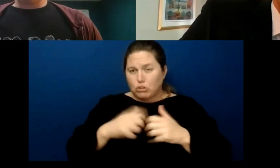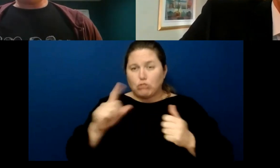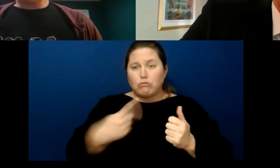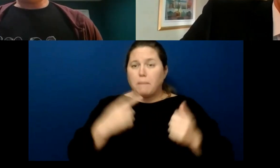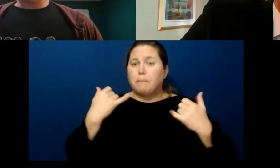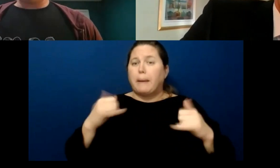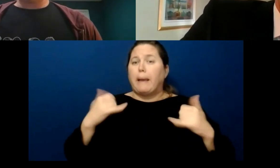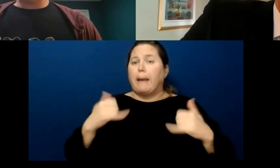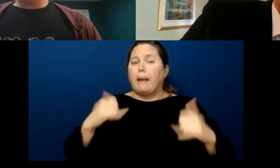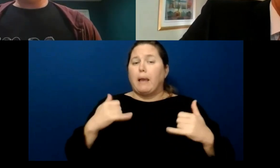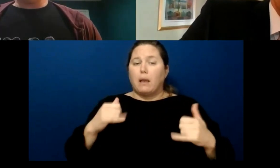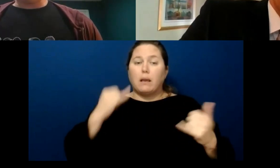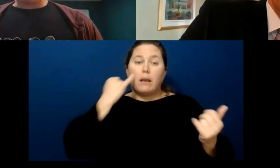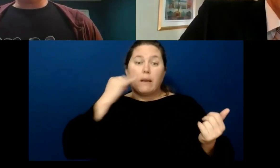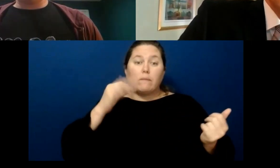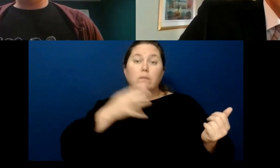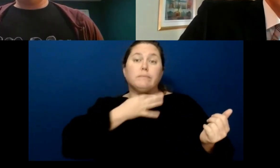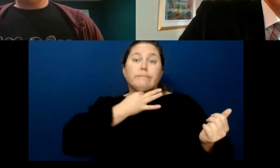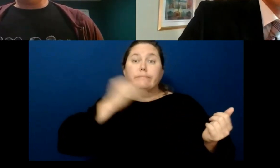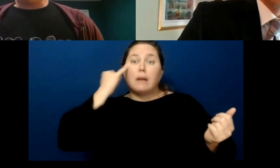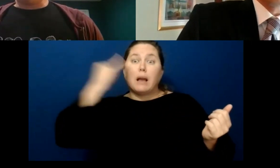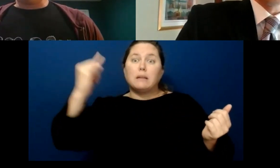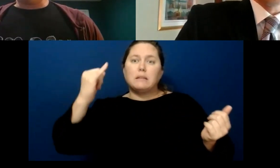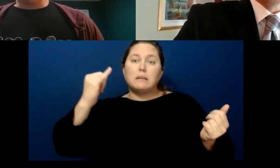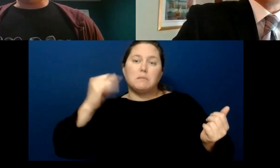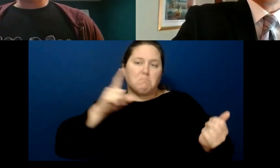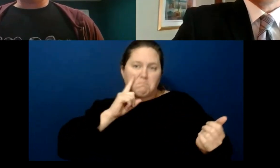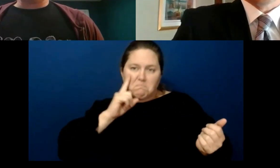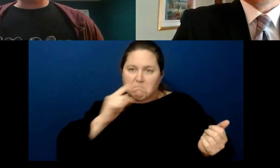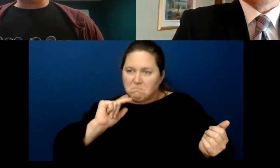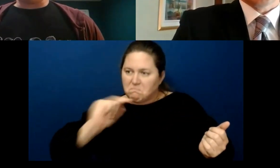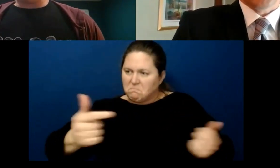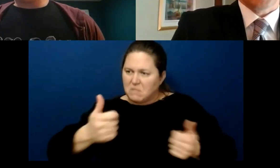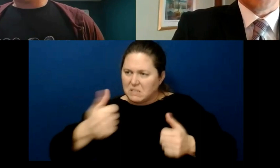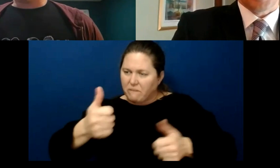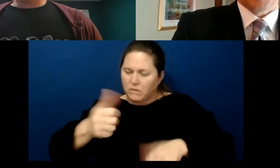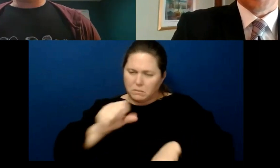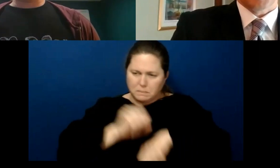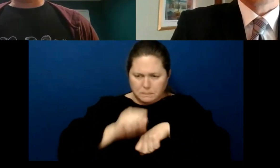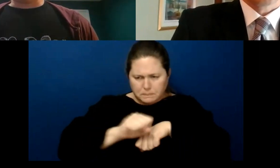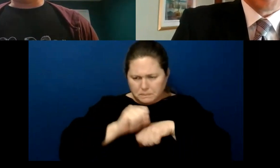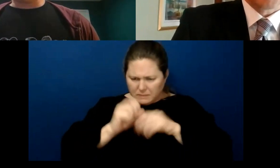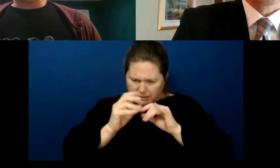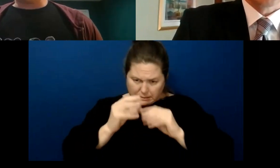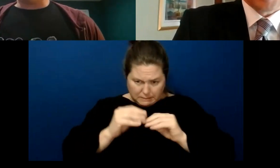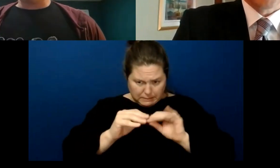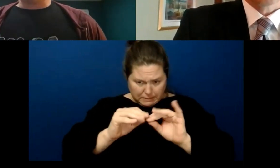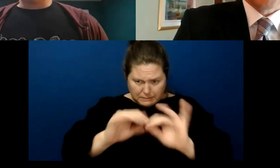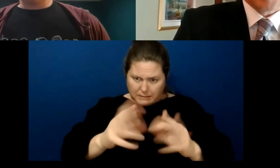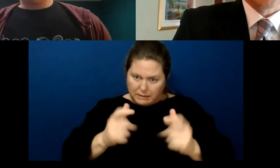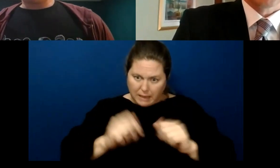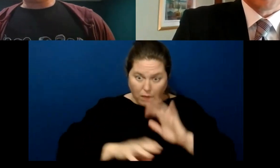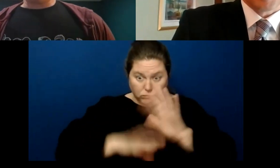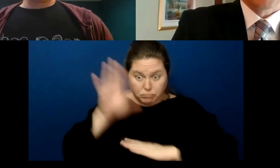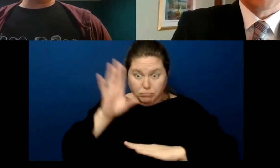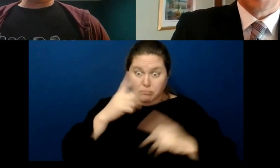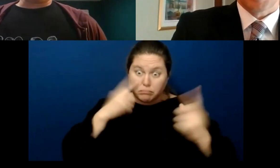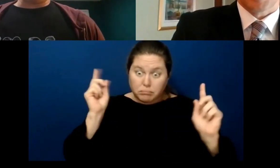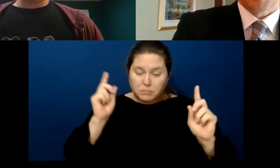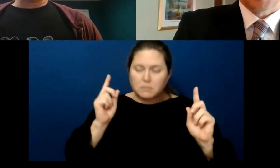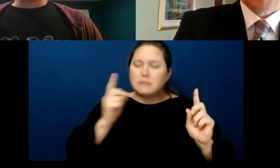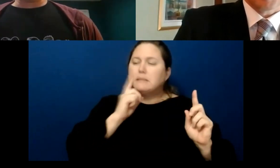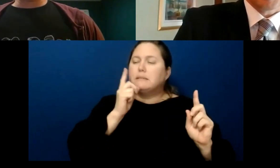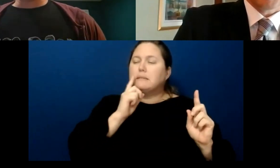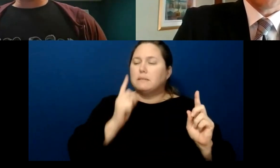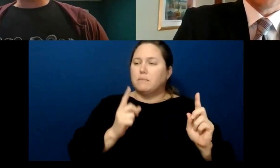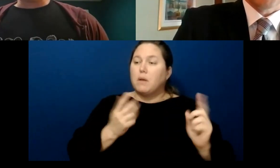around. If you have an idea, see if you can make it happen. If you don't have an idea, maybe ask some friends what they think would be cool.